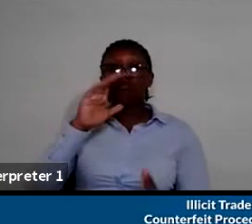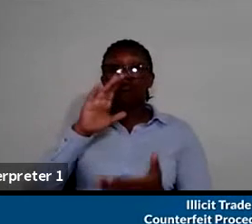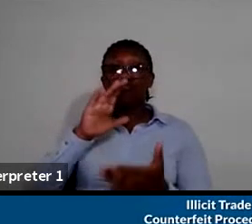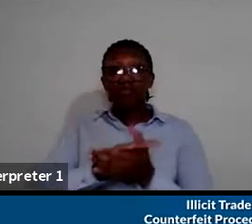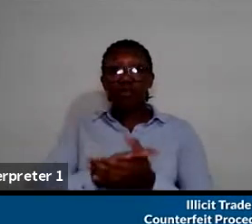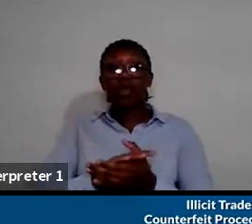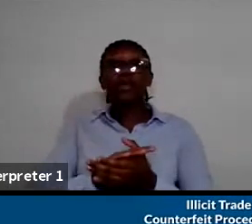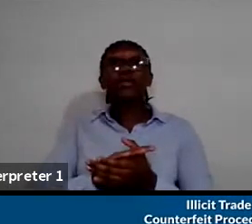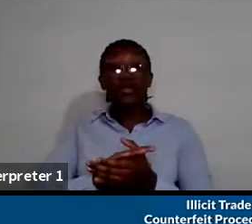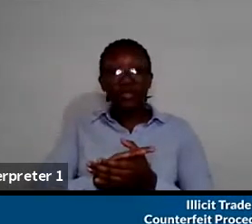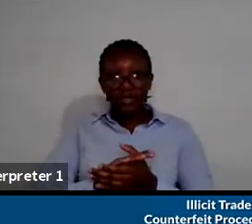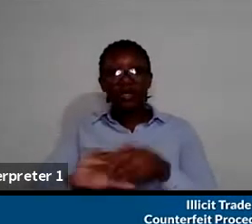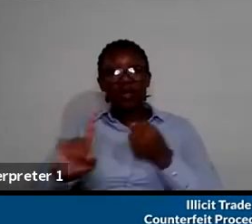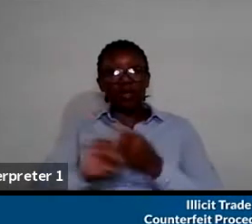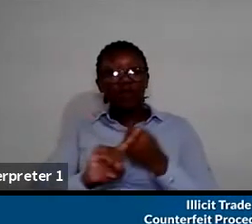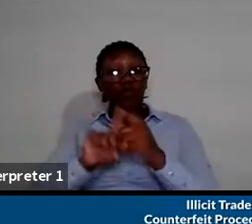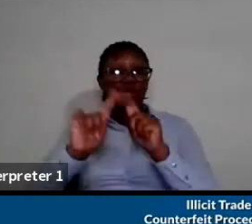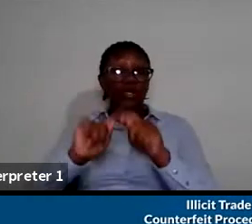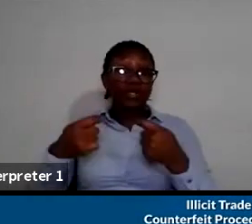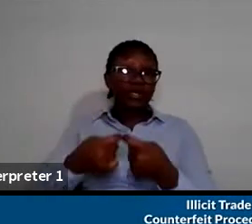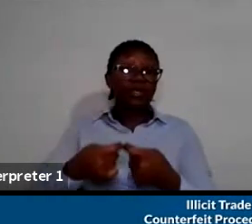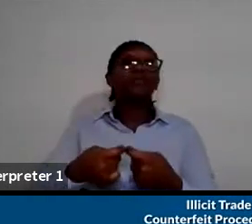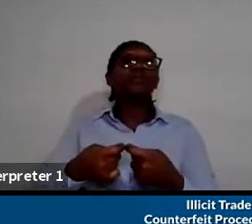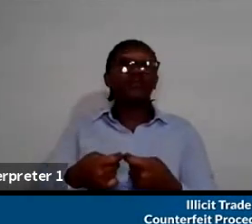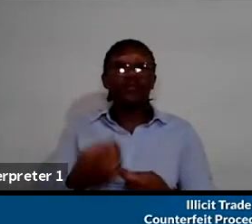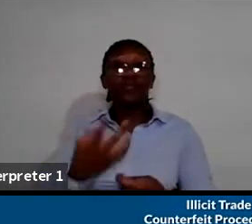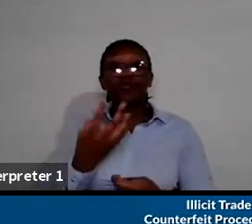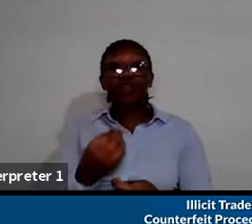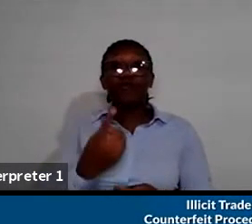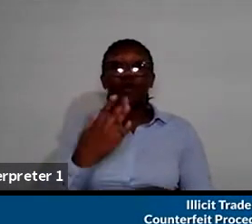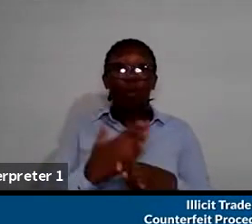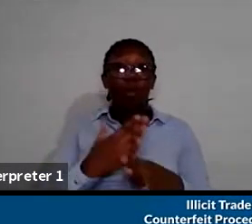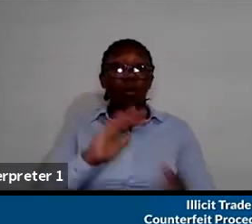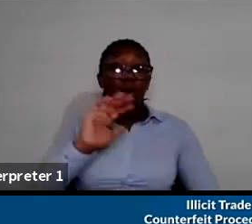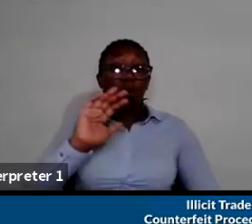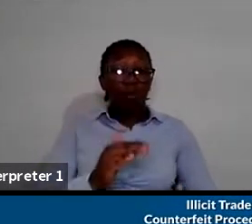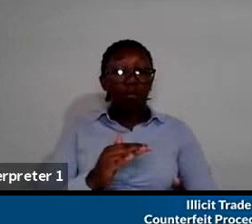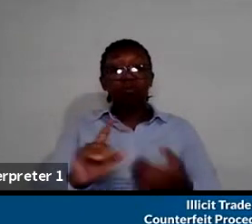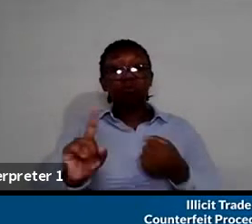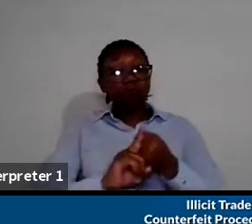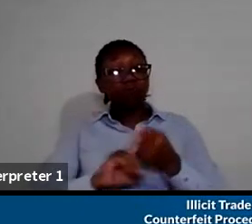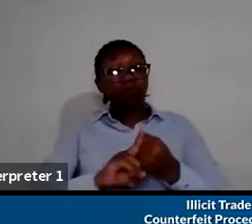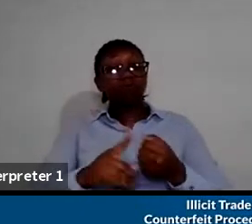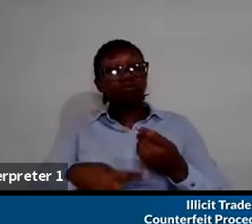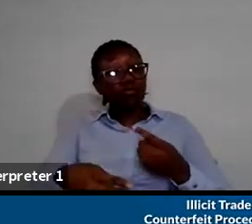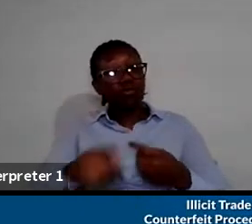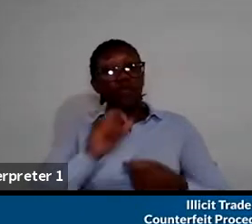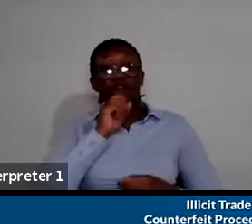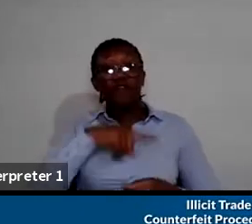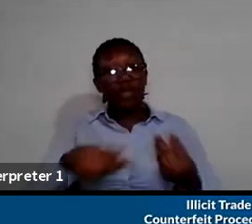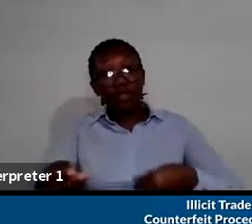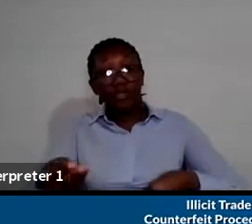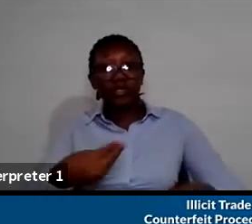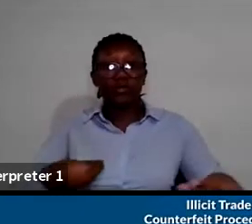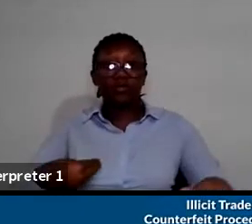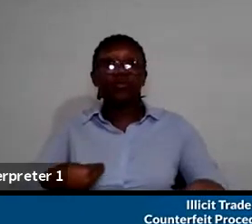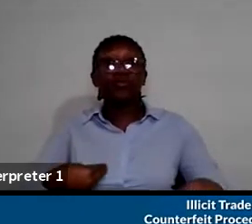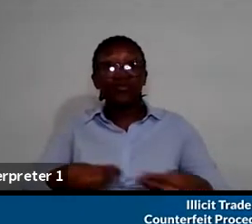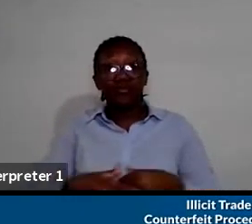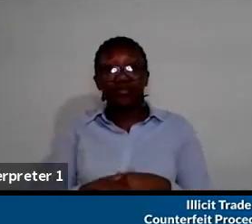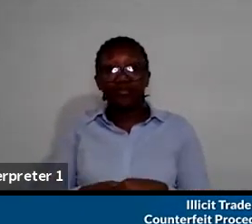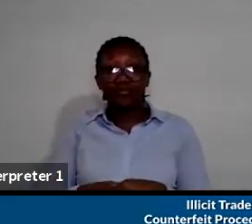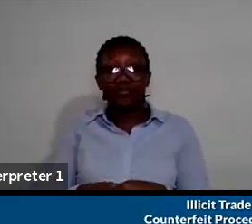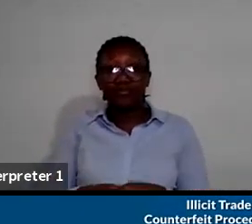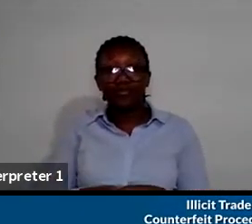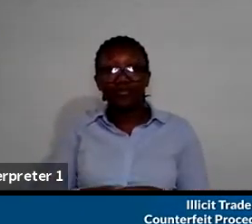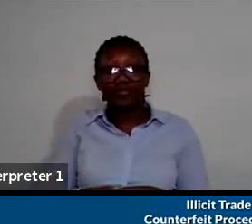David Luna, to aid with tracking counterfeits and diversion of goods. We will